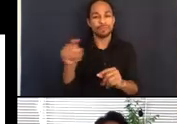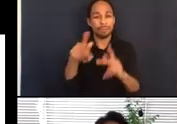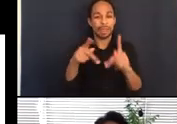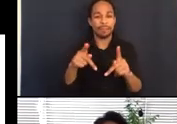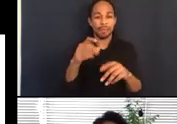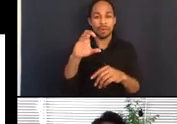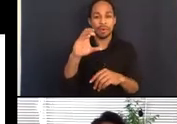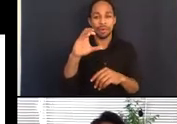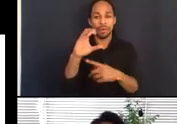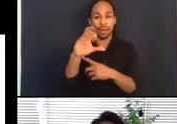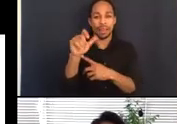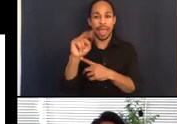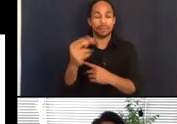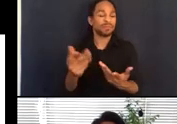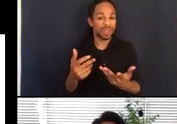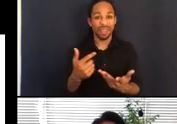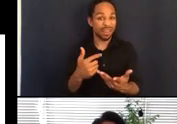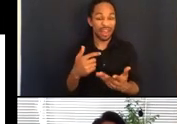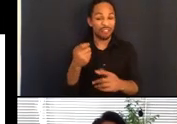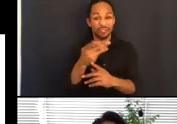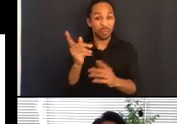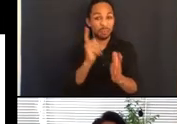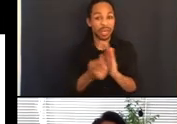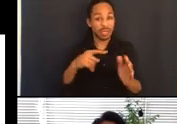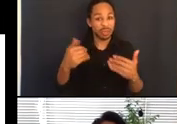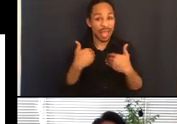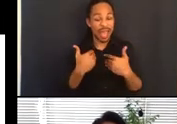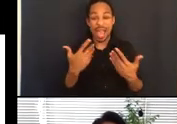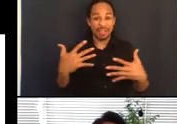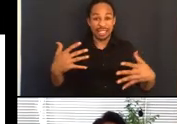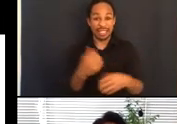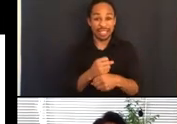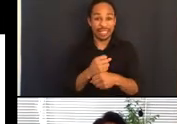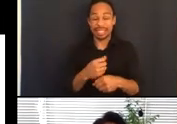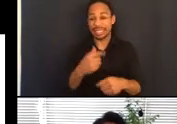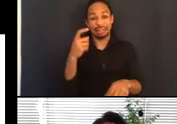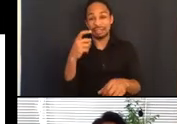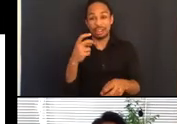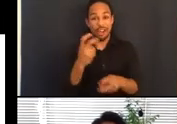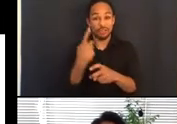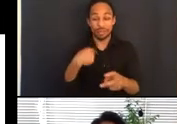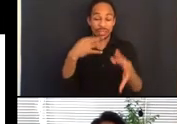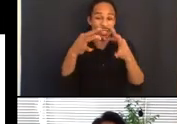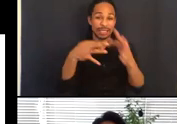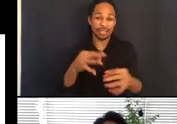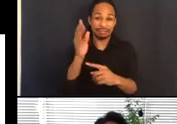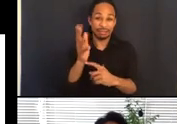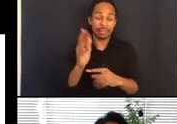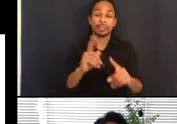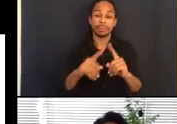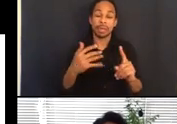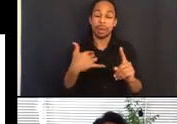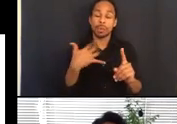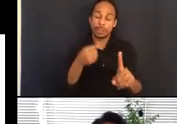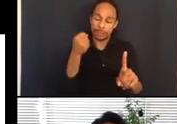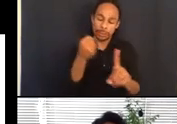could I talk about what we're going through and what we're doing in these couple of slides and in 5 minutes? But just, I hope some things resonate to all